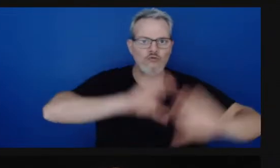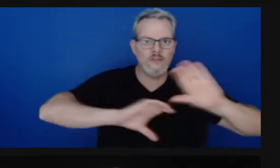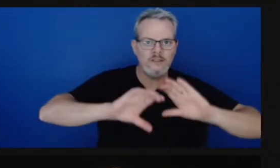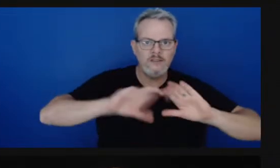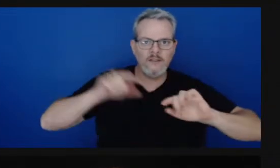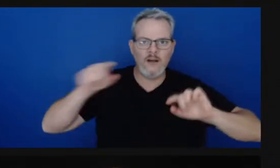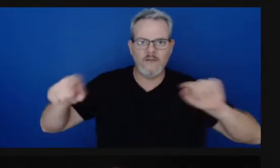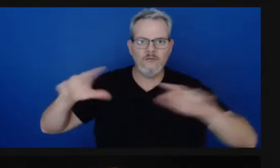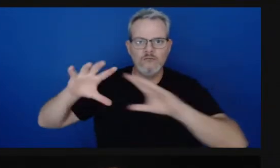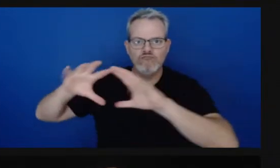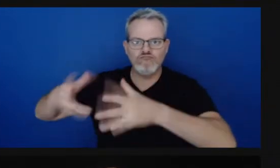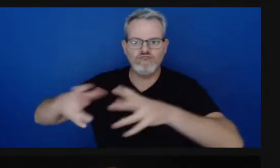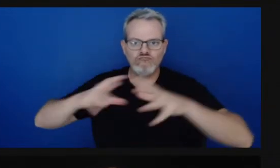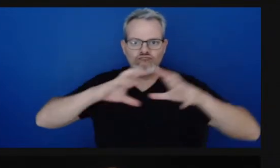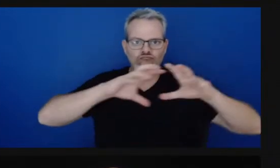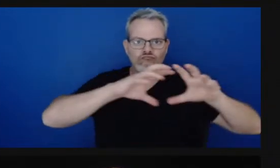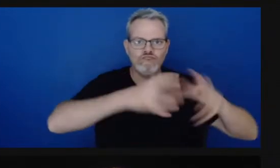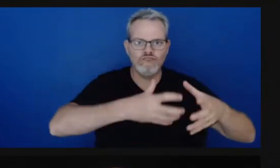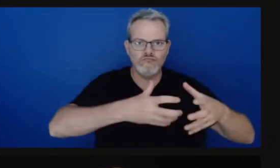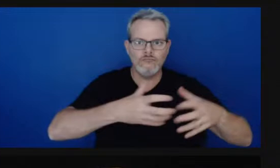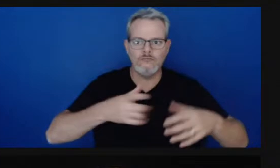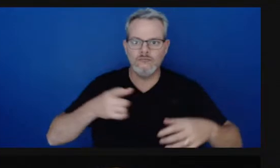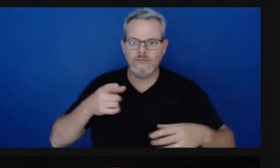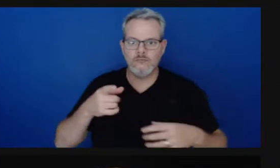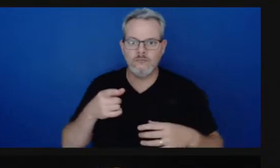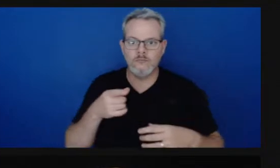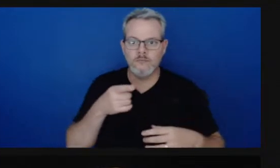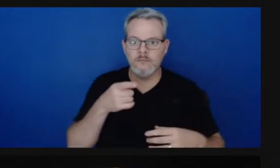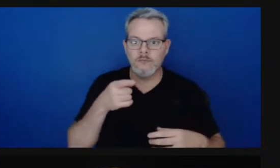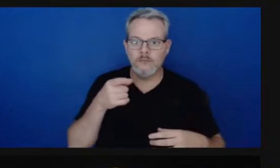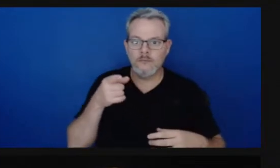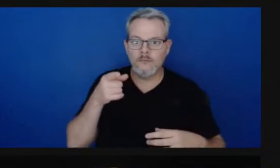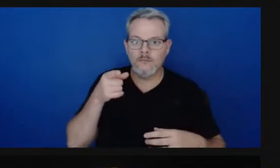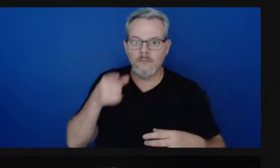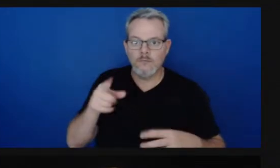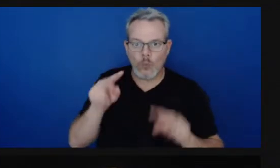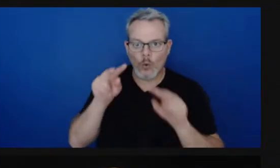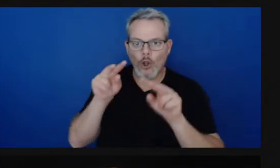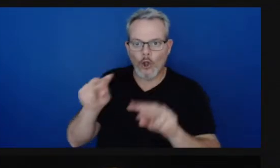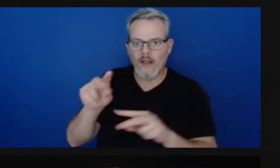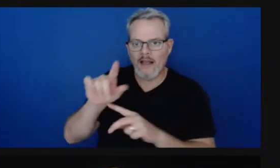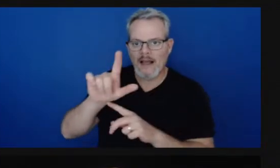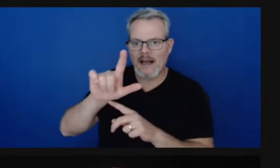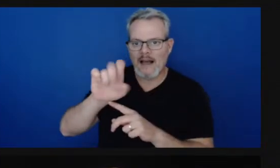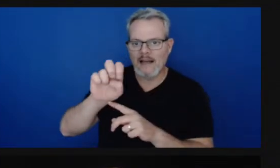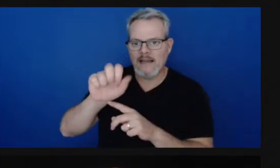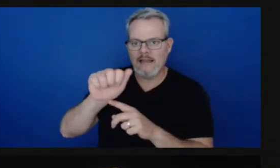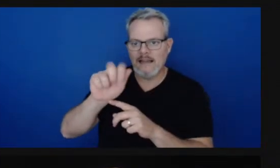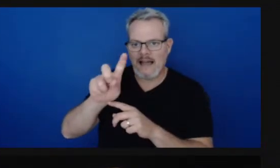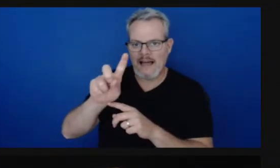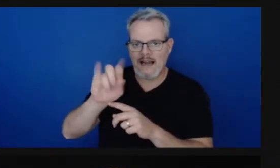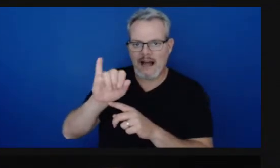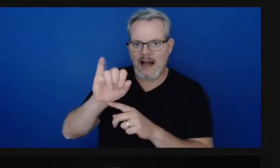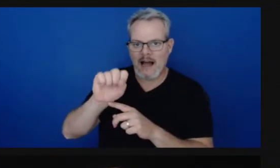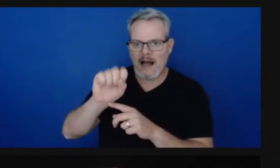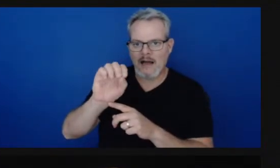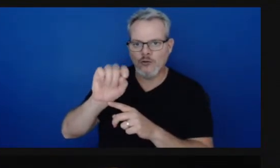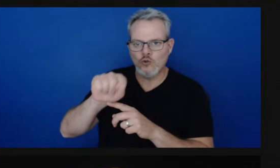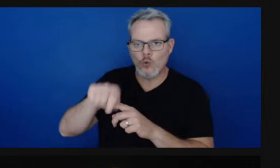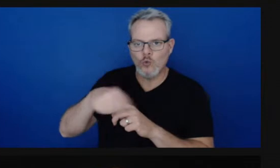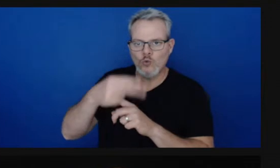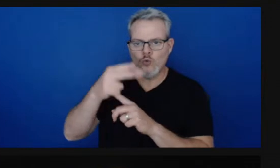of volcanoes. This is looking at lead isotope ratios of the lavas.